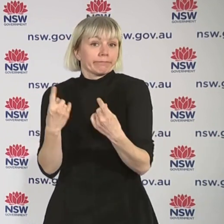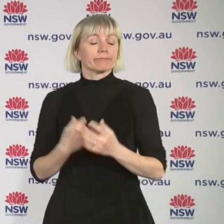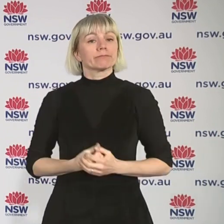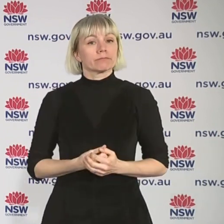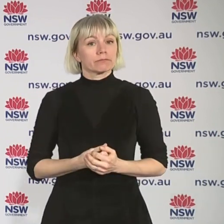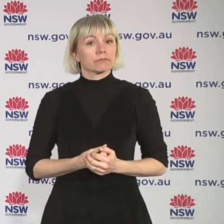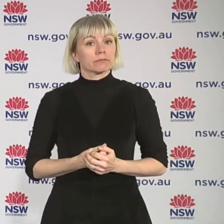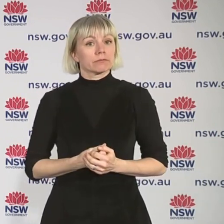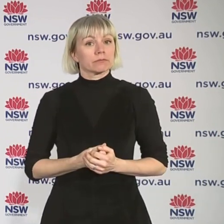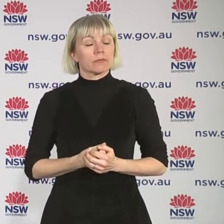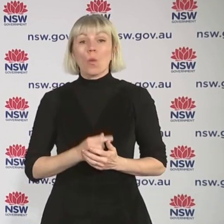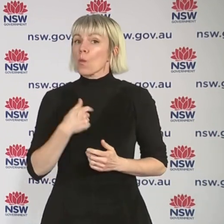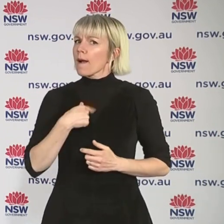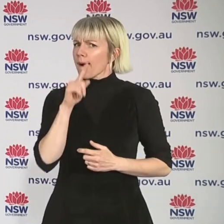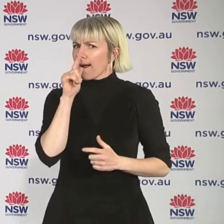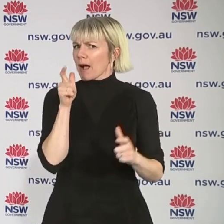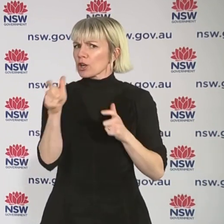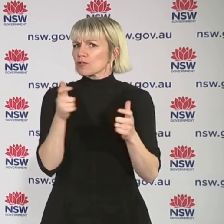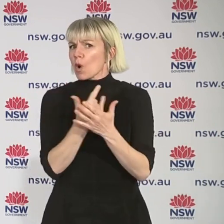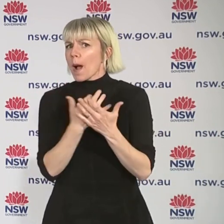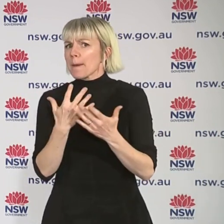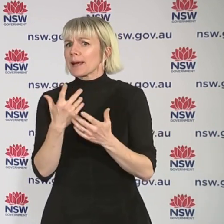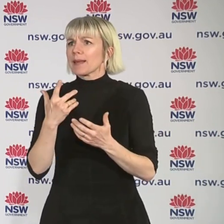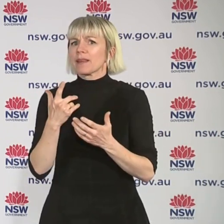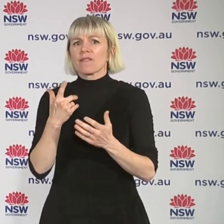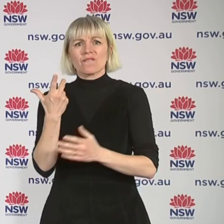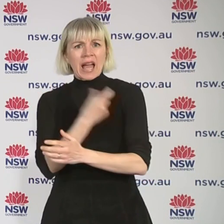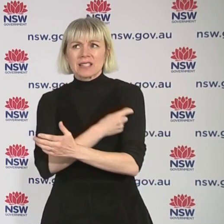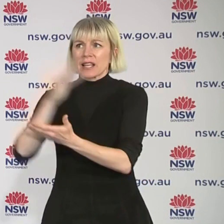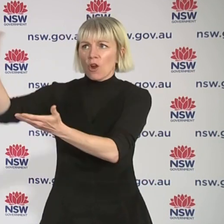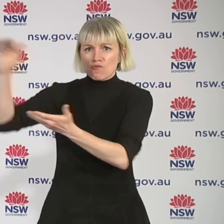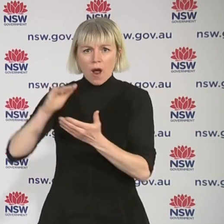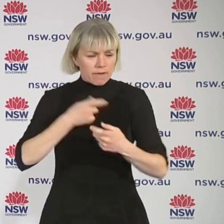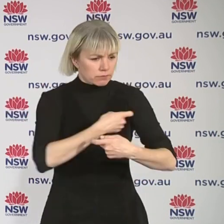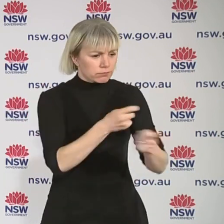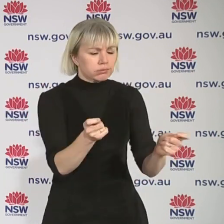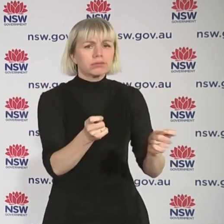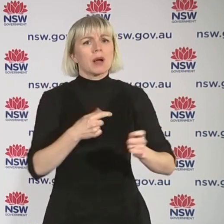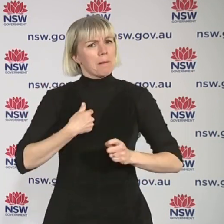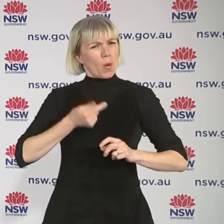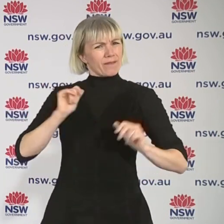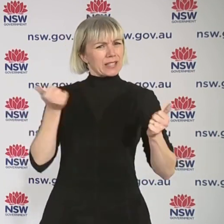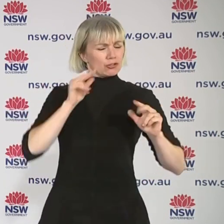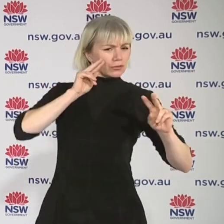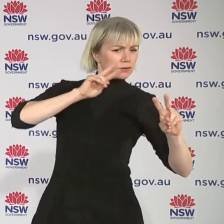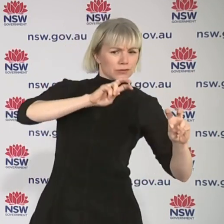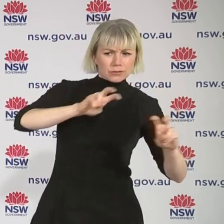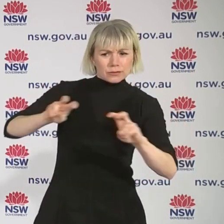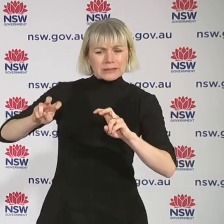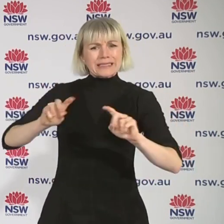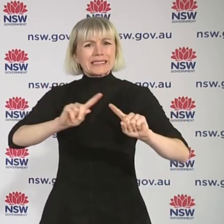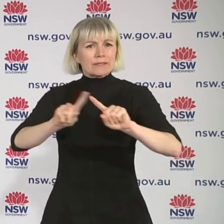even though we don't control supply of the vaccine, we've certainly had targeted responses to the vaccine. We've looked at communities who, for whatever